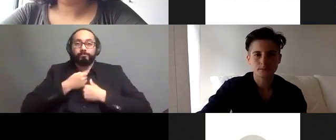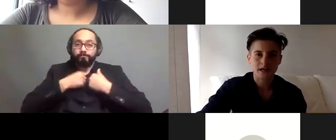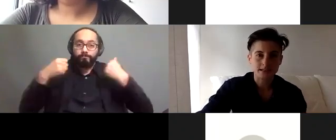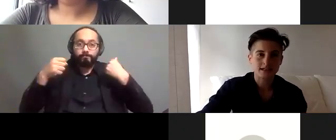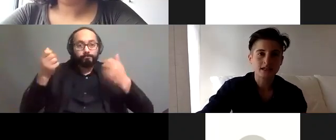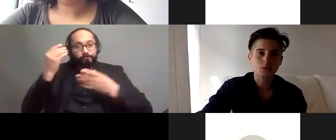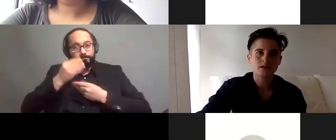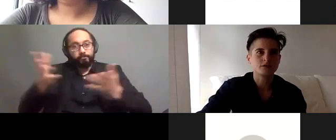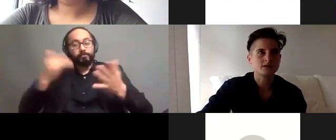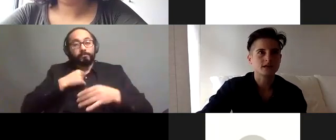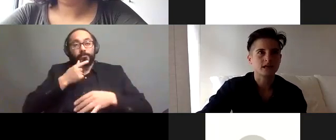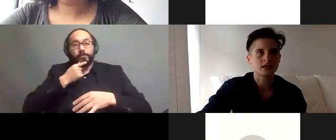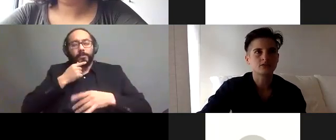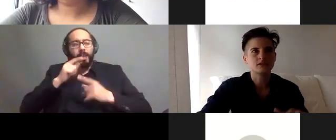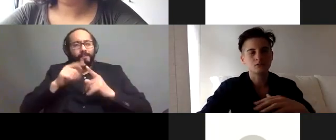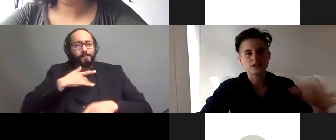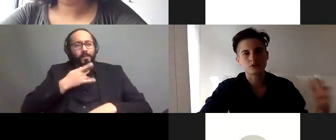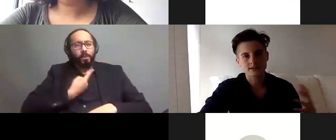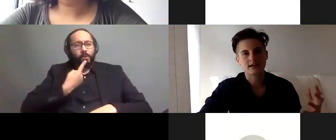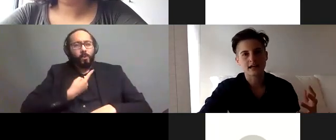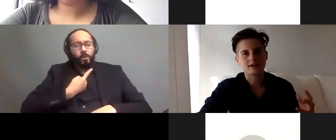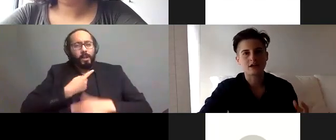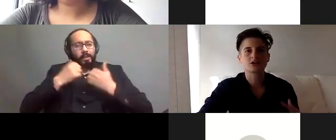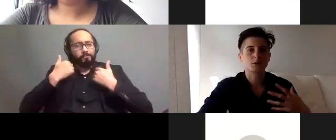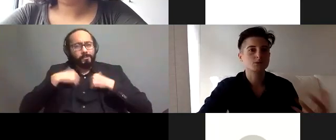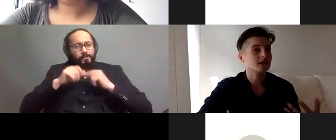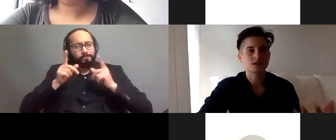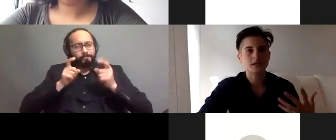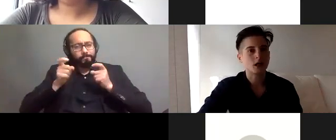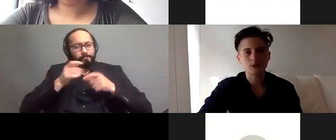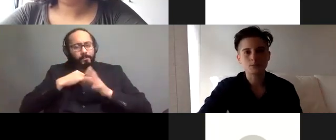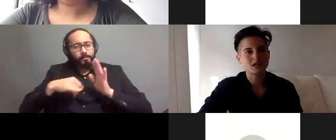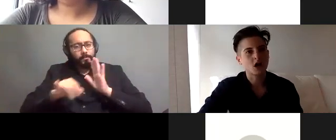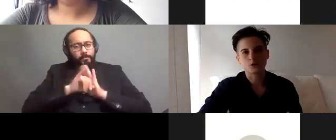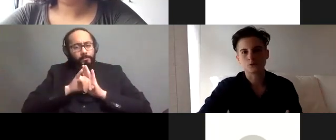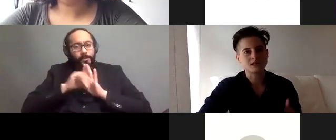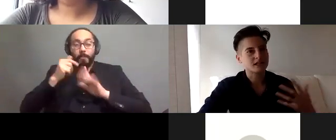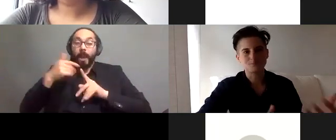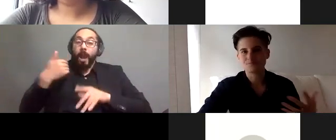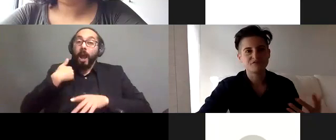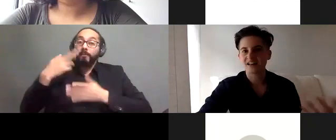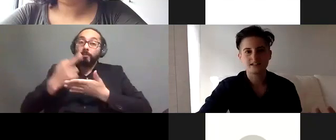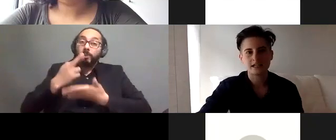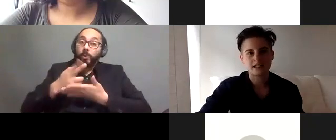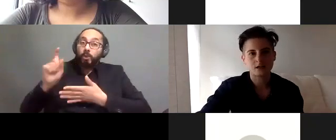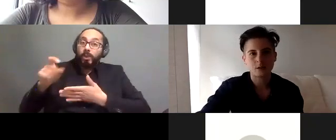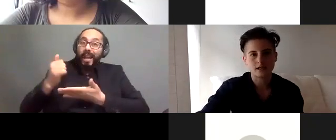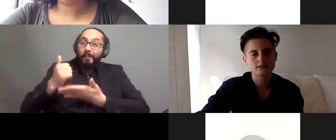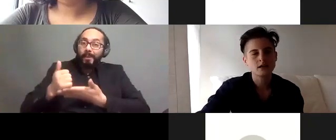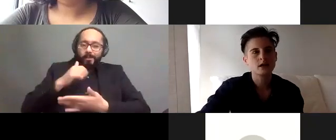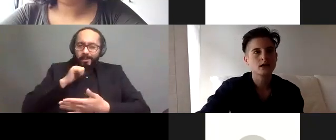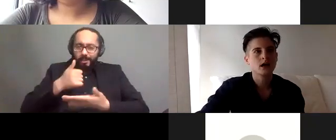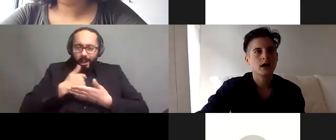grasp my identity when it feels like the resources that I have that are supposed to be there to be helping me aren't really validating in any